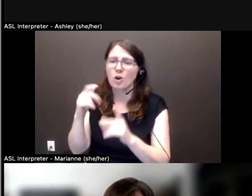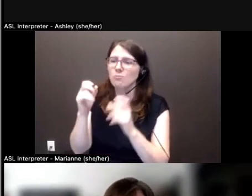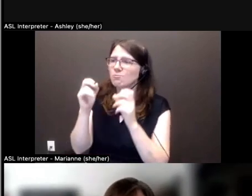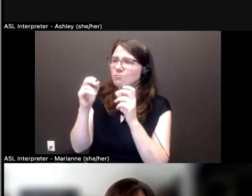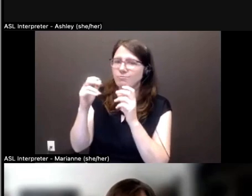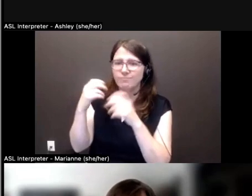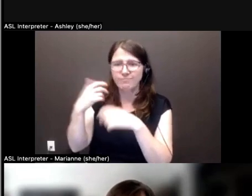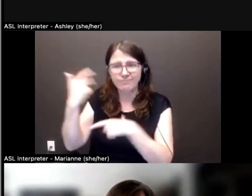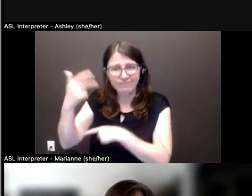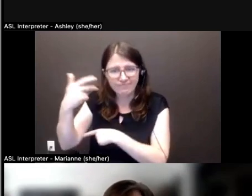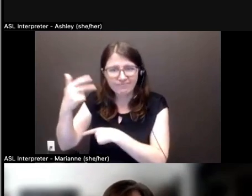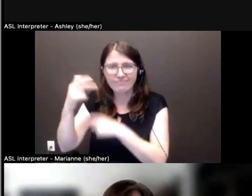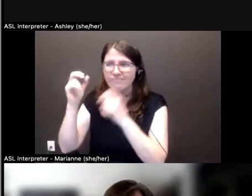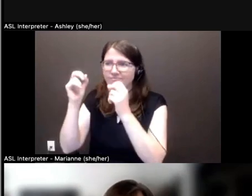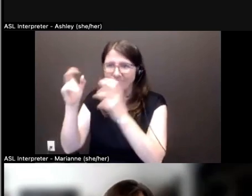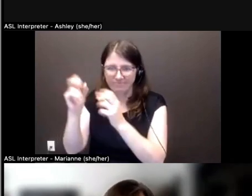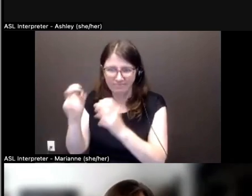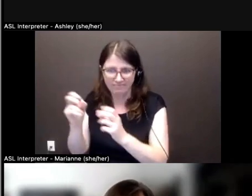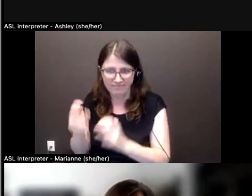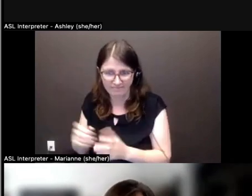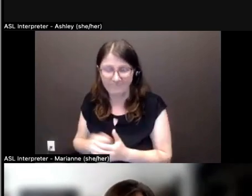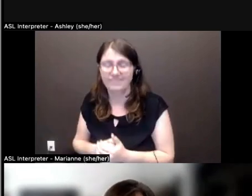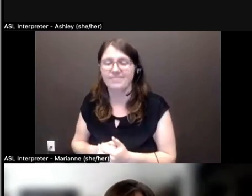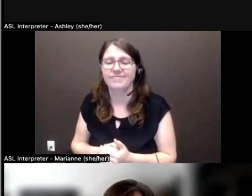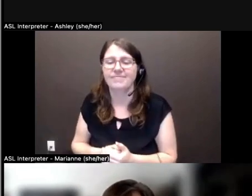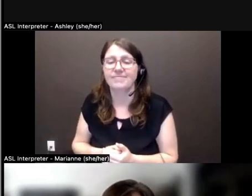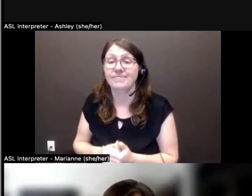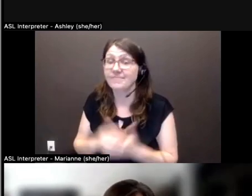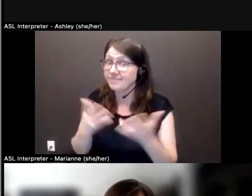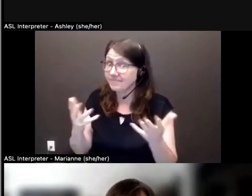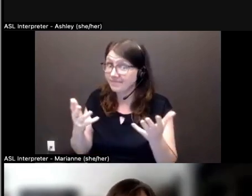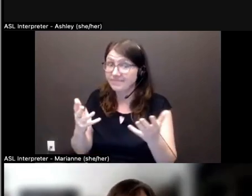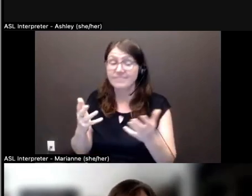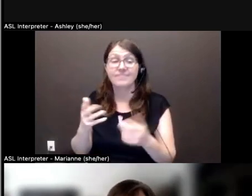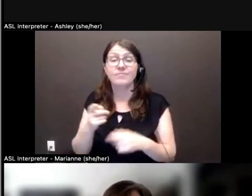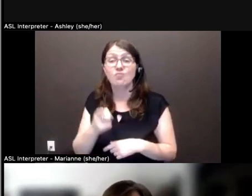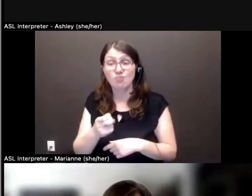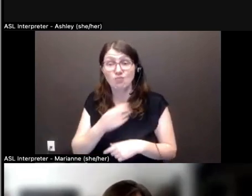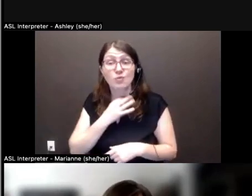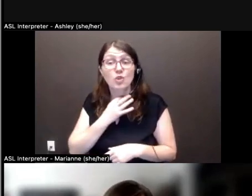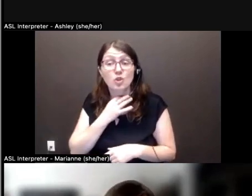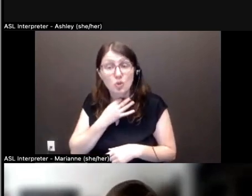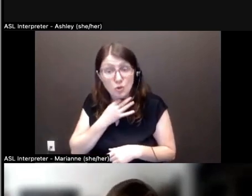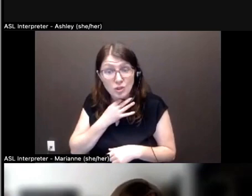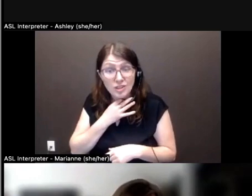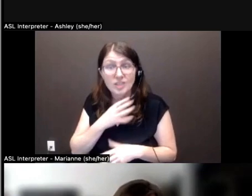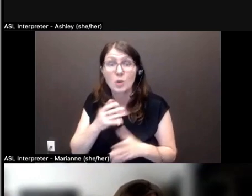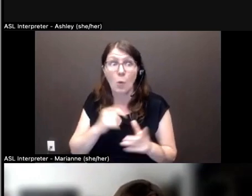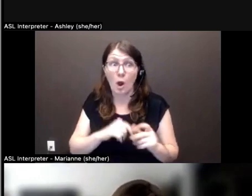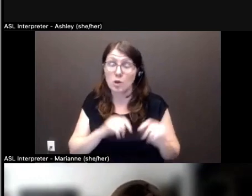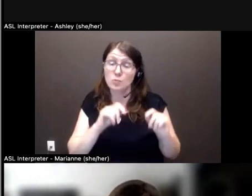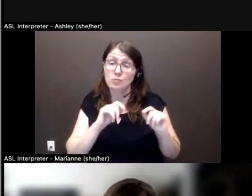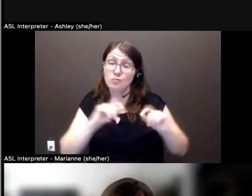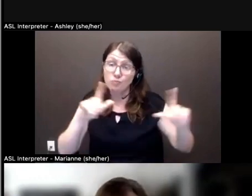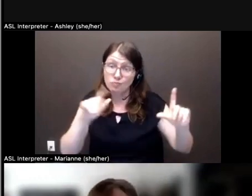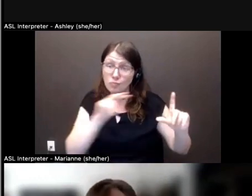chat to the Learning Places YouTube channel, so you can once again see how